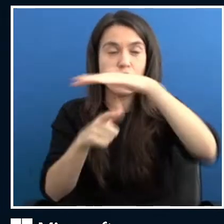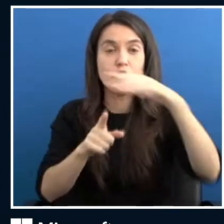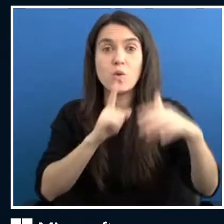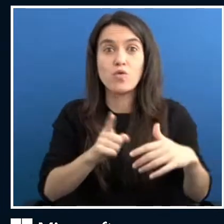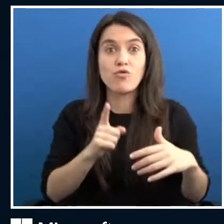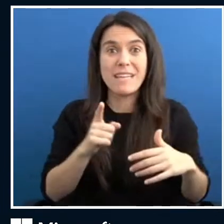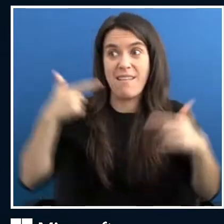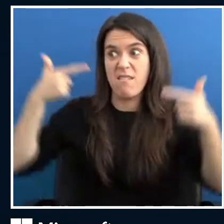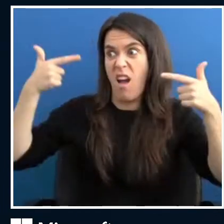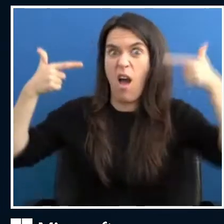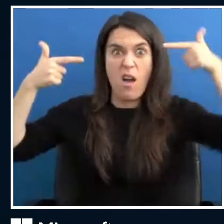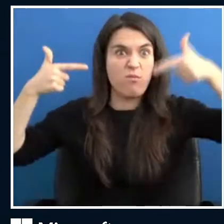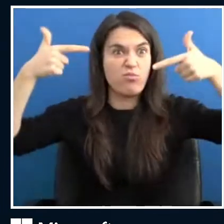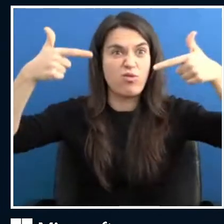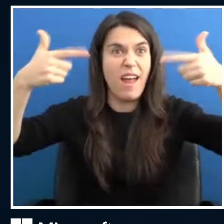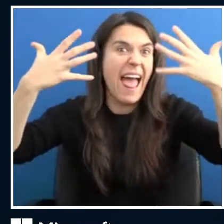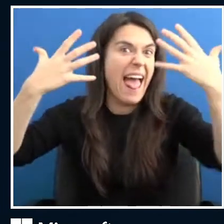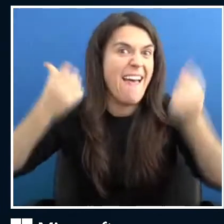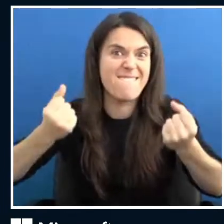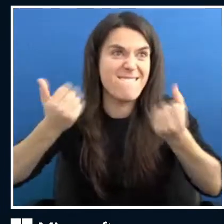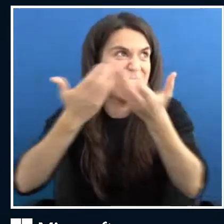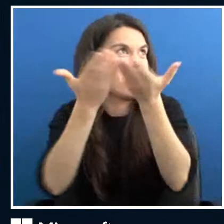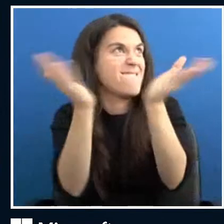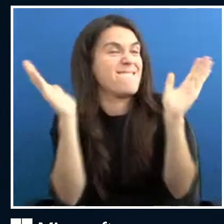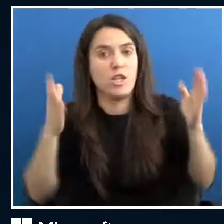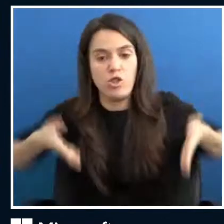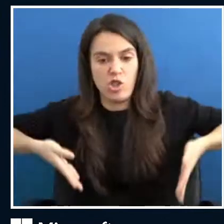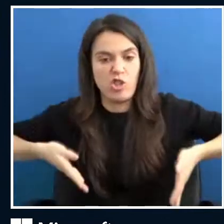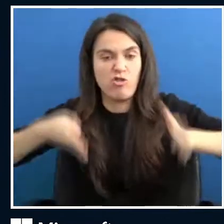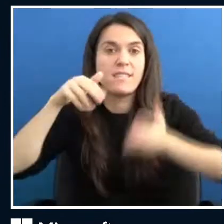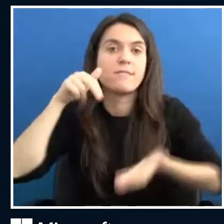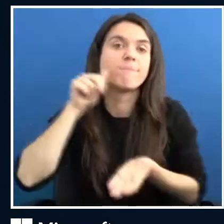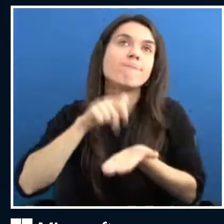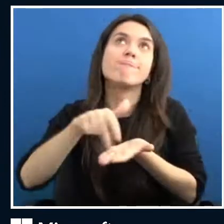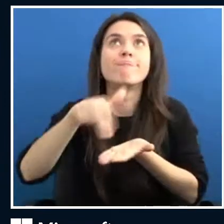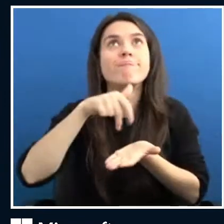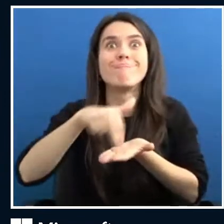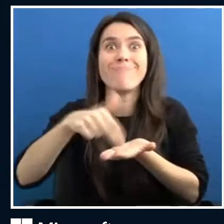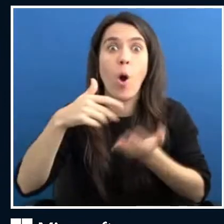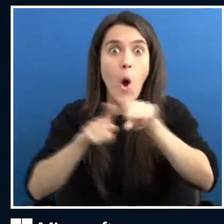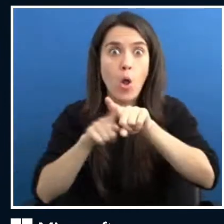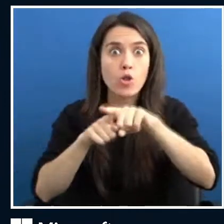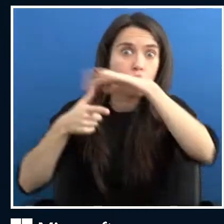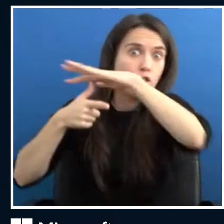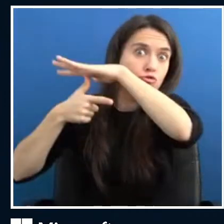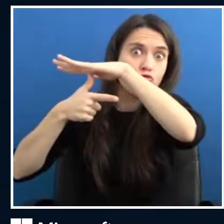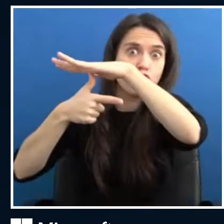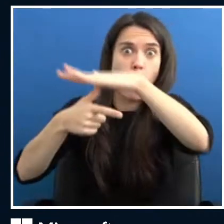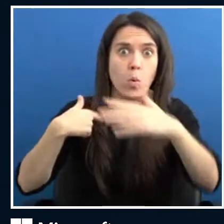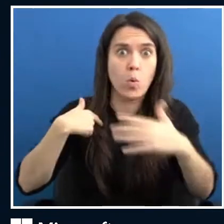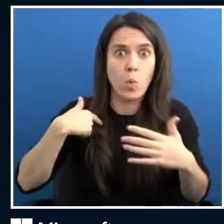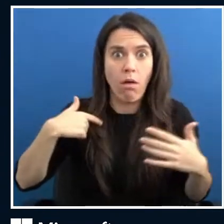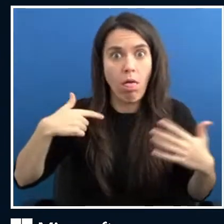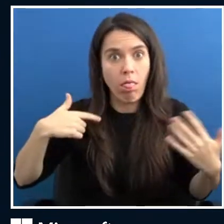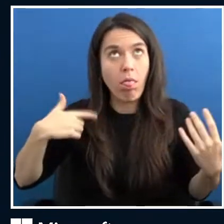and drones that we can't even see, like even miles away, have capability. There's